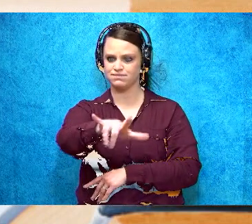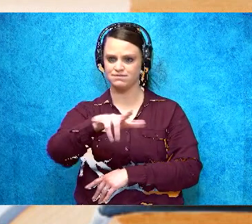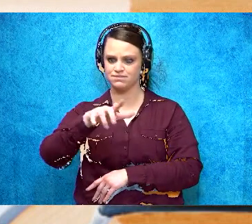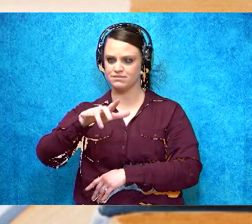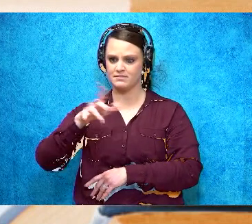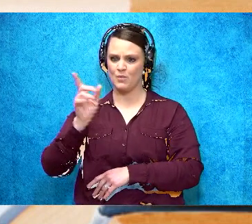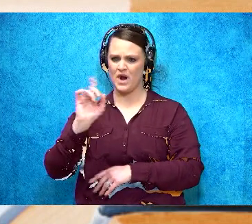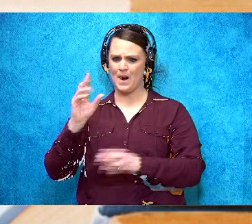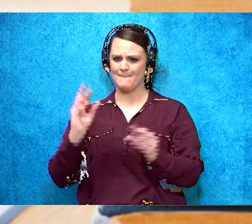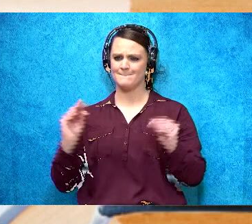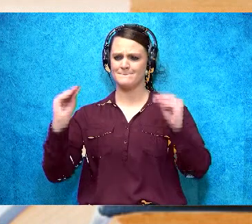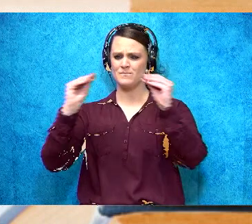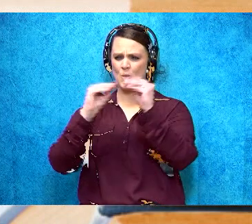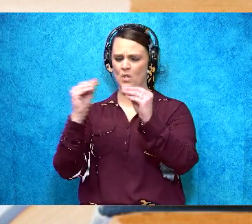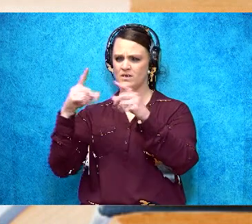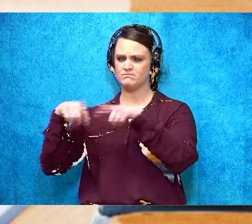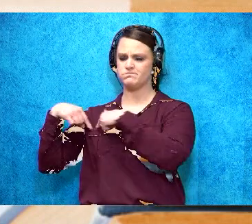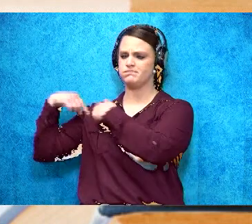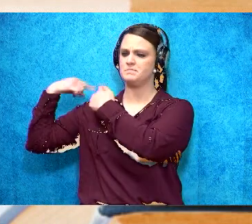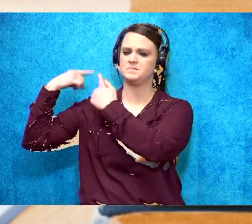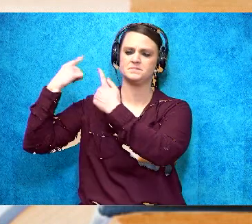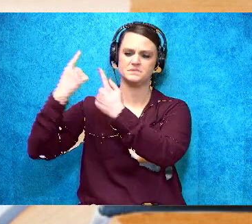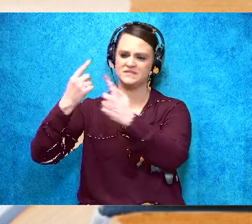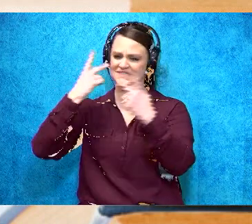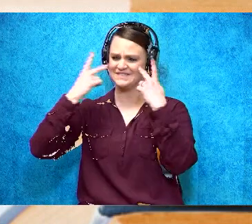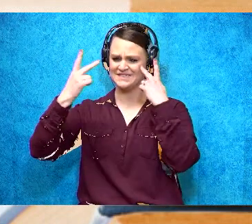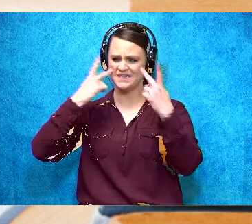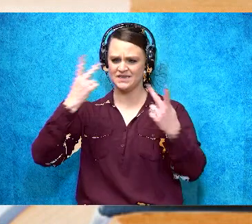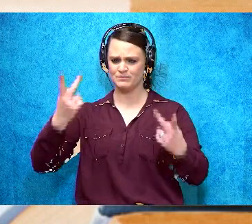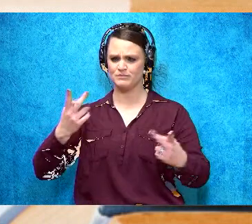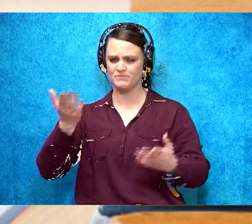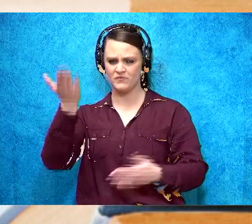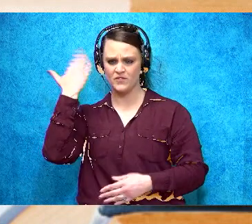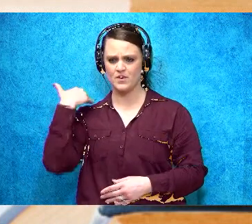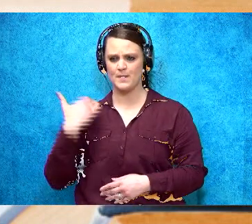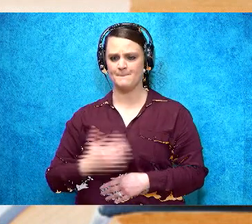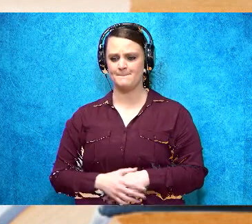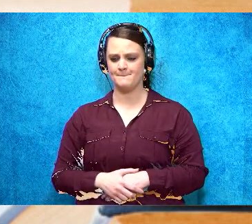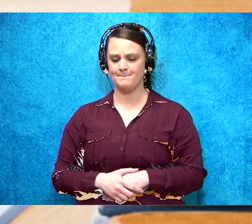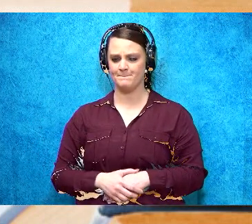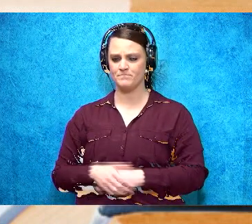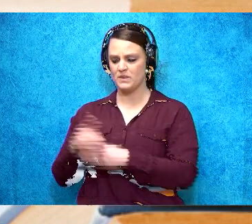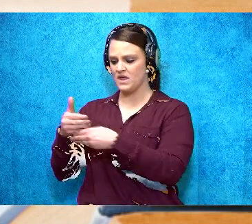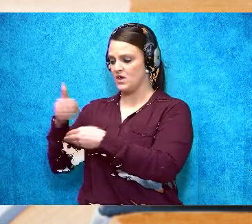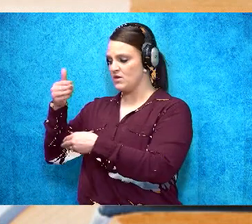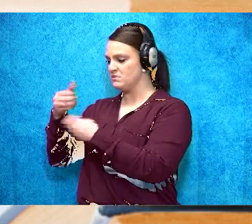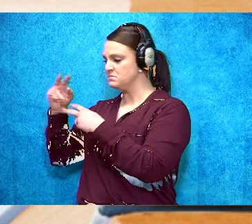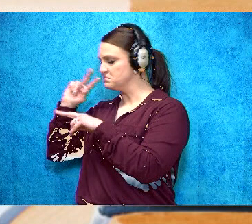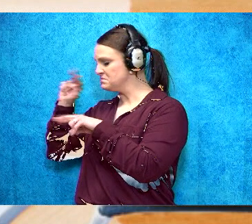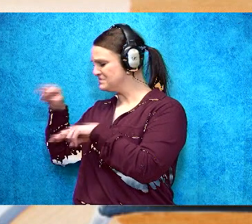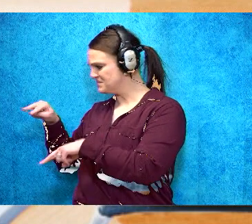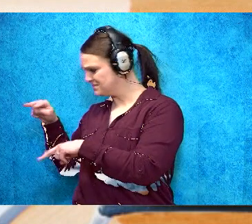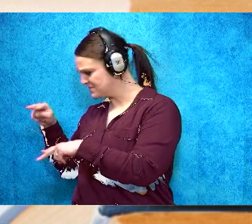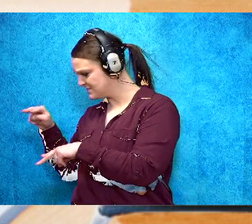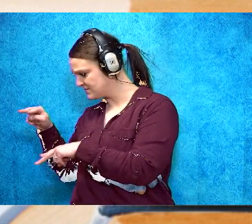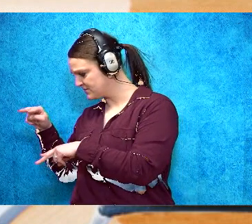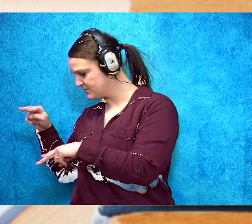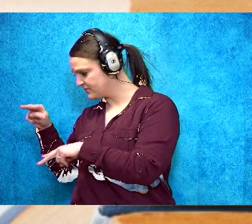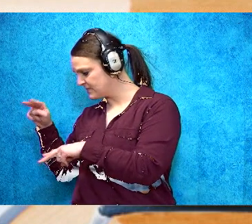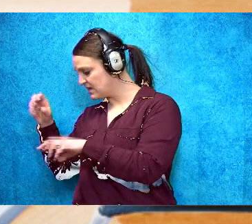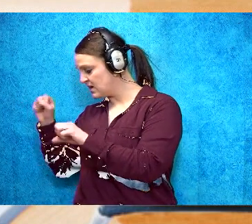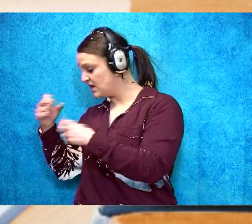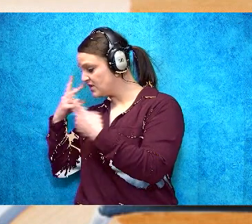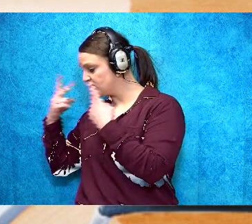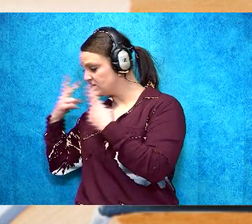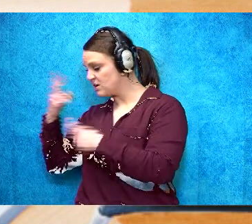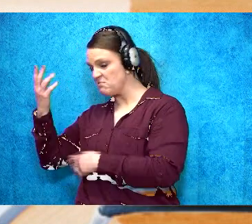trees than George had ever seen over the pilot's shoulder. Out of the windshield of the plane, he could see